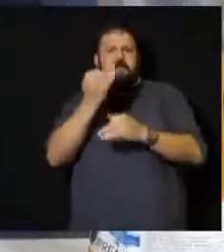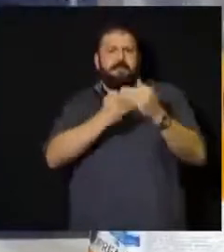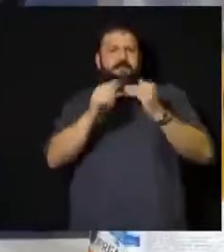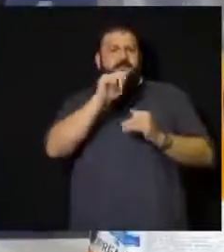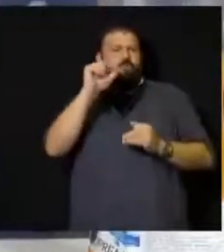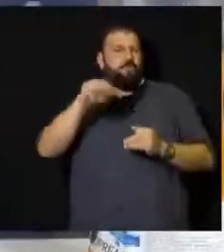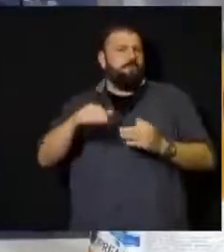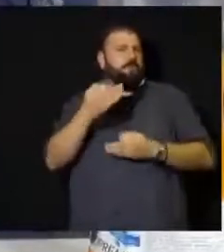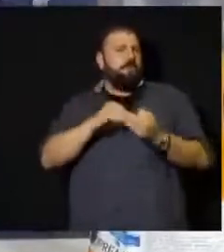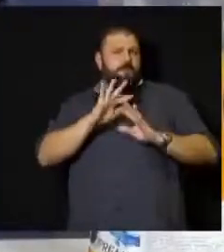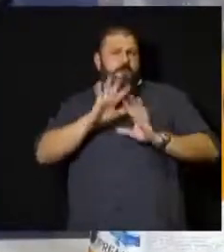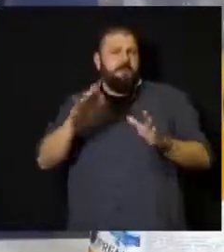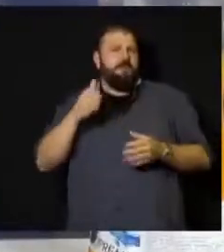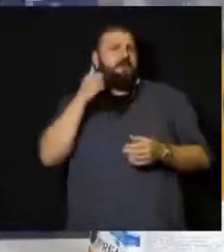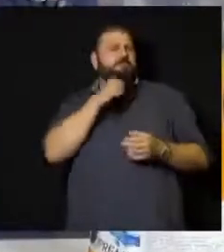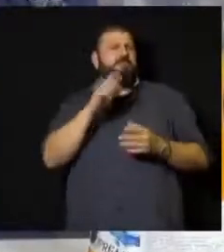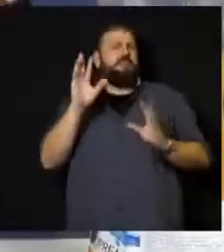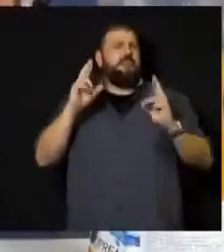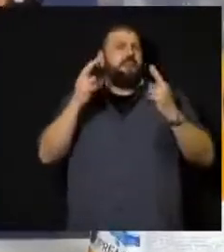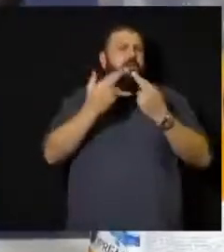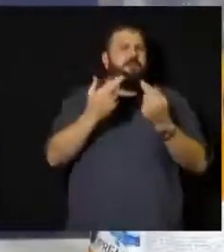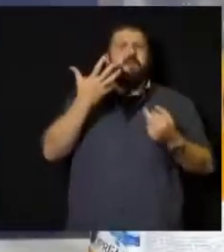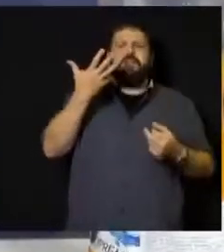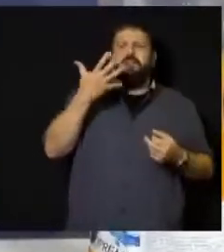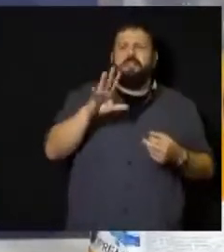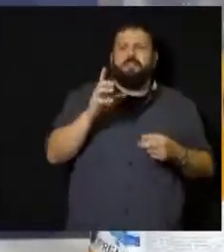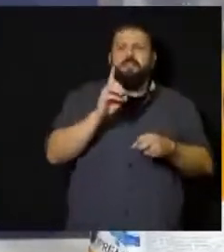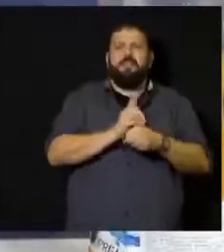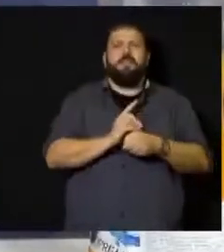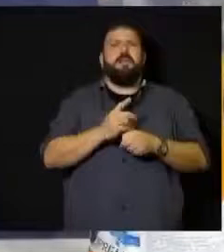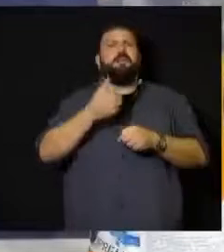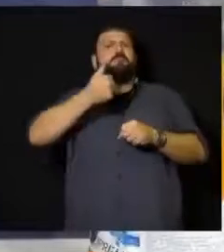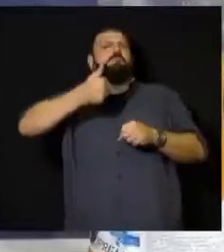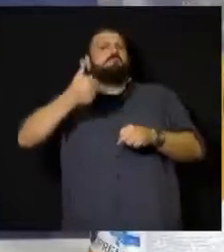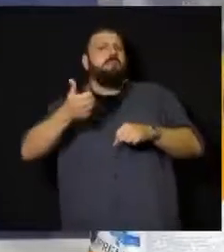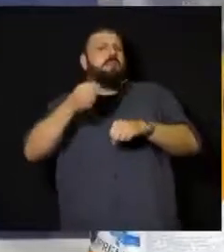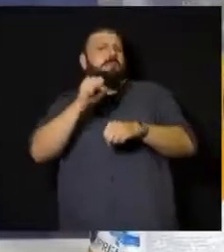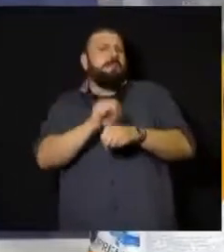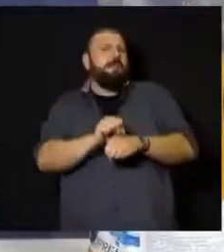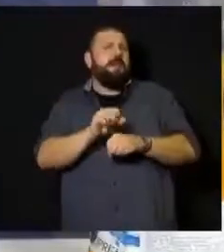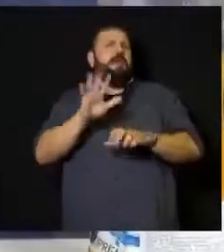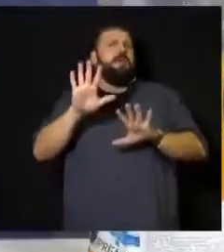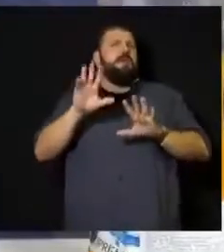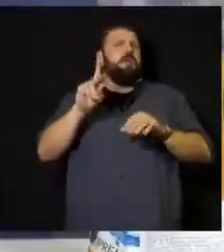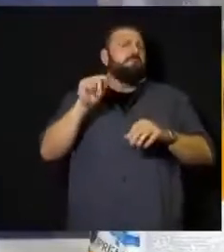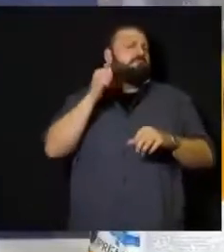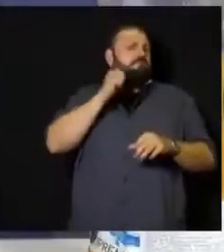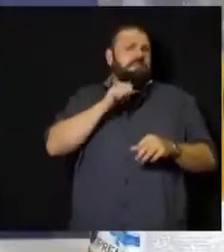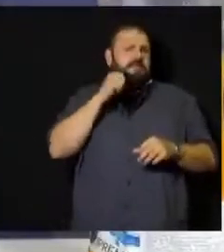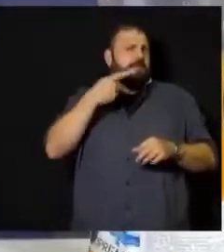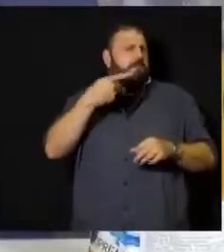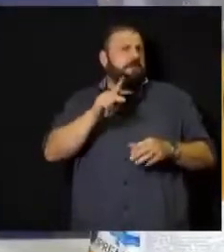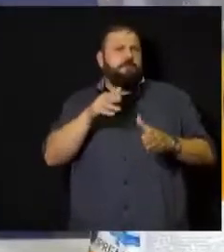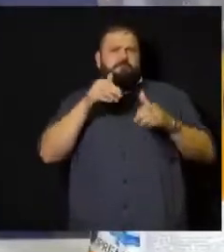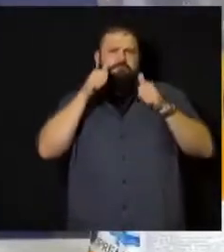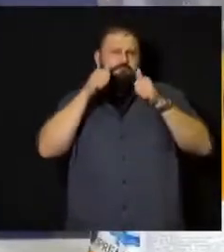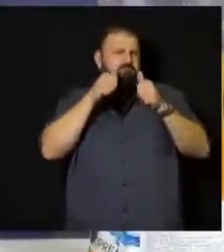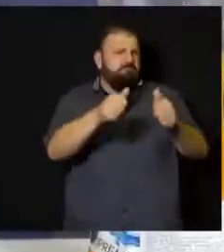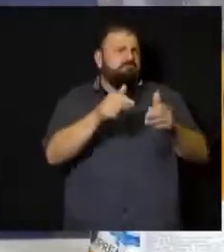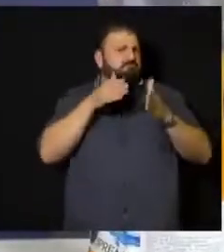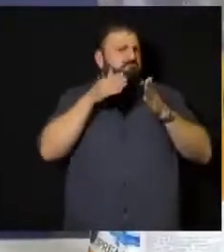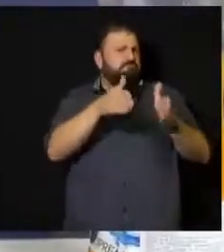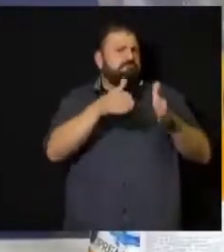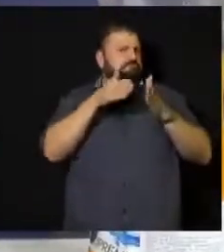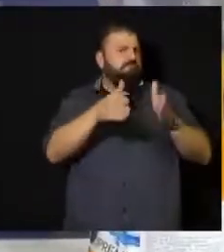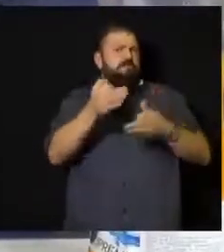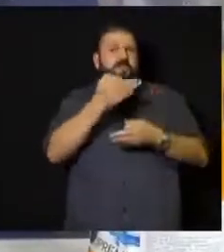Zoom much. We held meetings every 10 days, every week sometimes. But everything was done